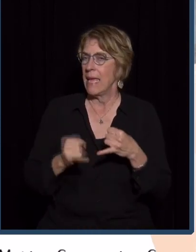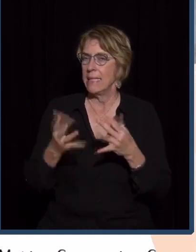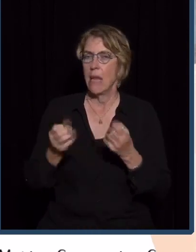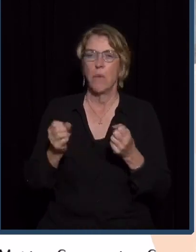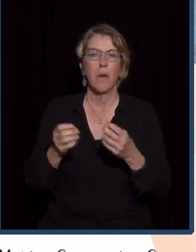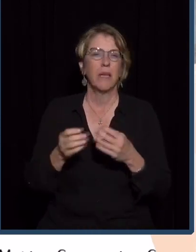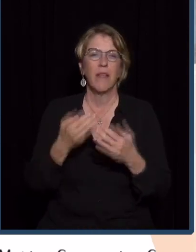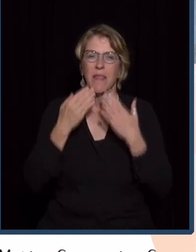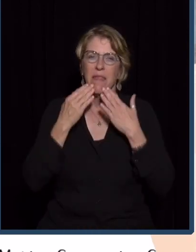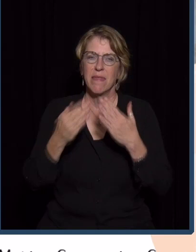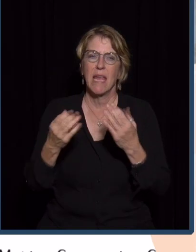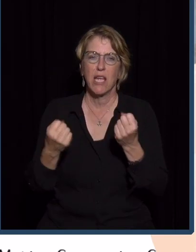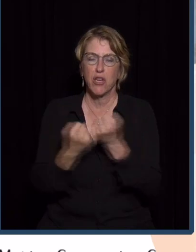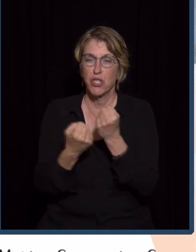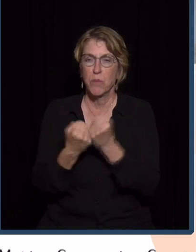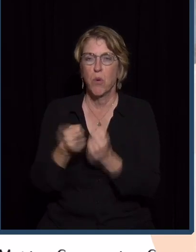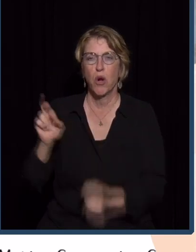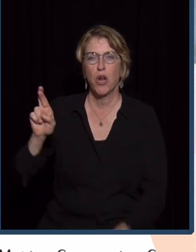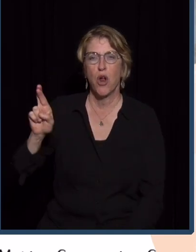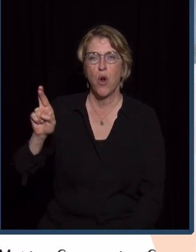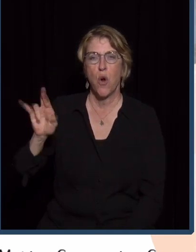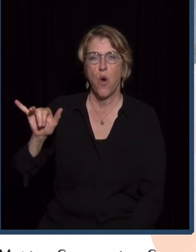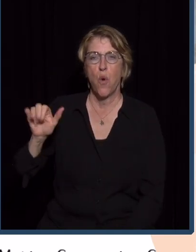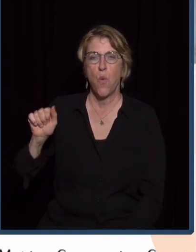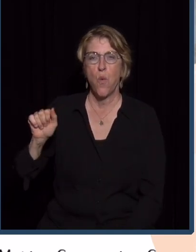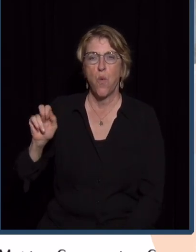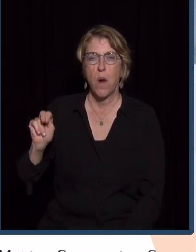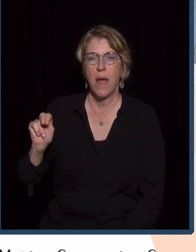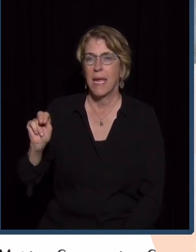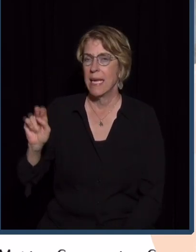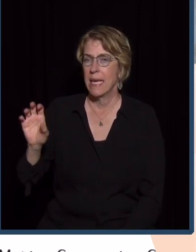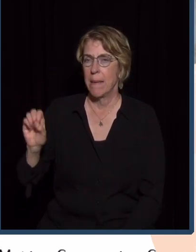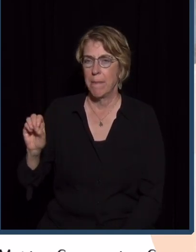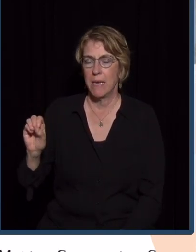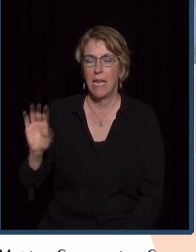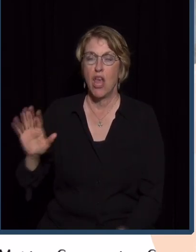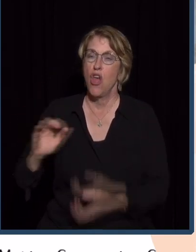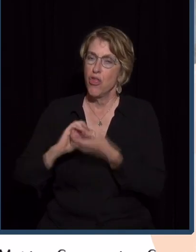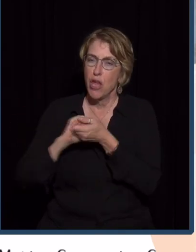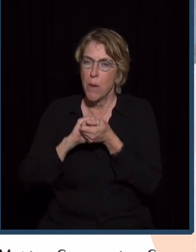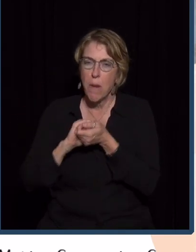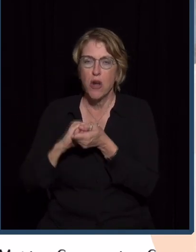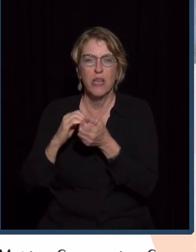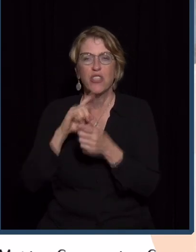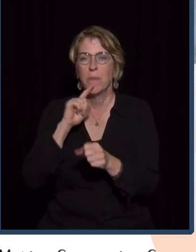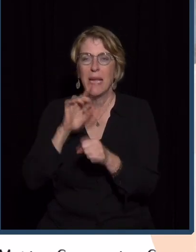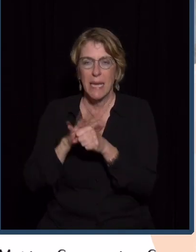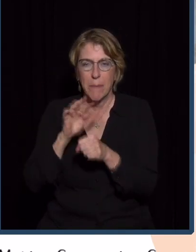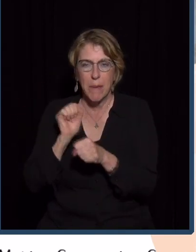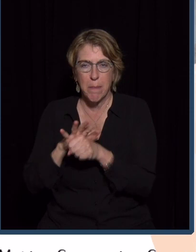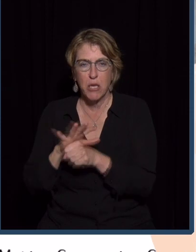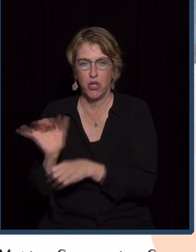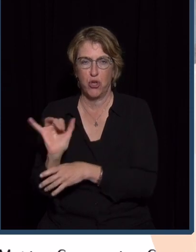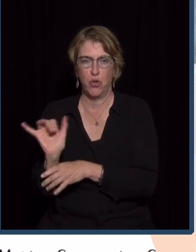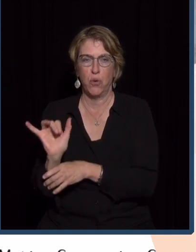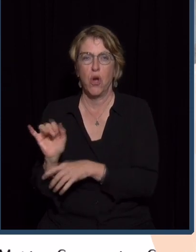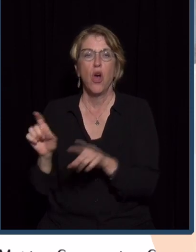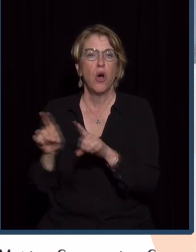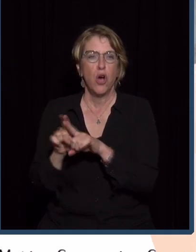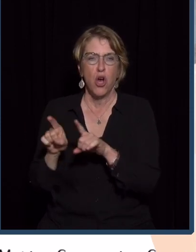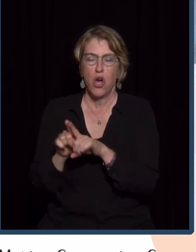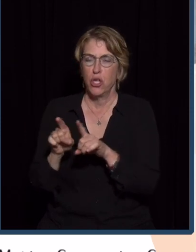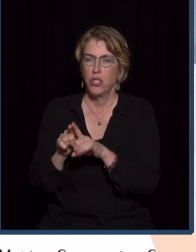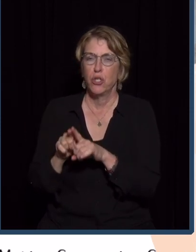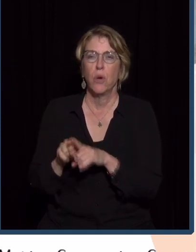presenting sponsor, Ryan Companies, for your outstanding partnership and commitment. I'd also like to recognize our tremendous